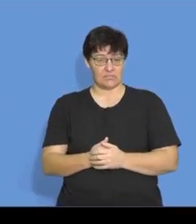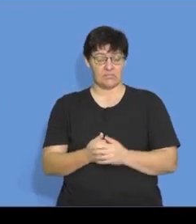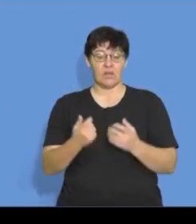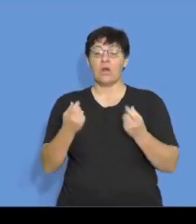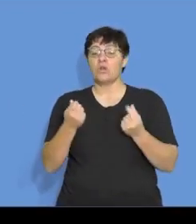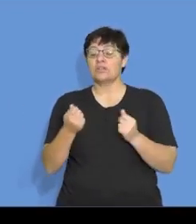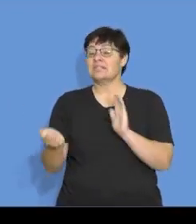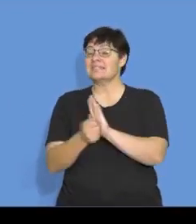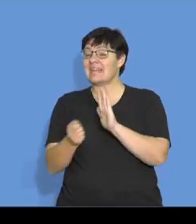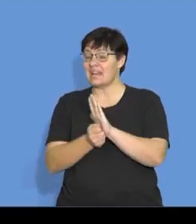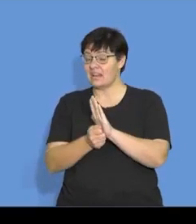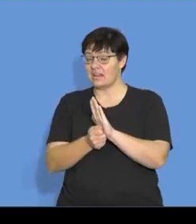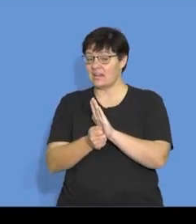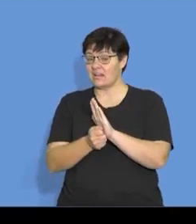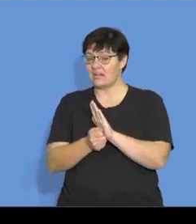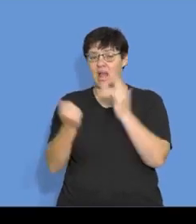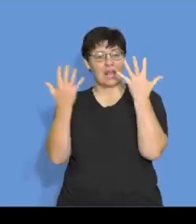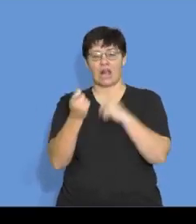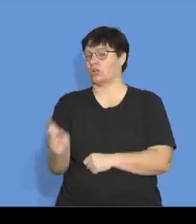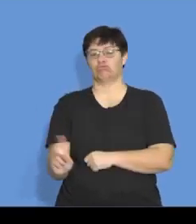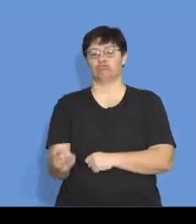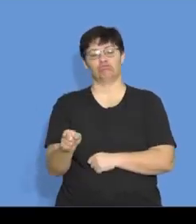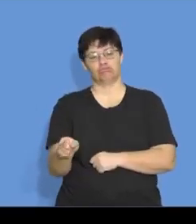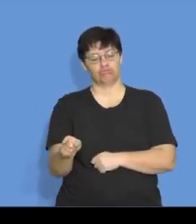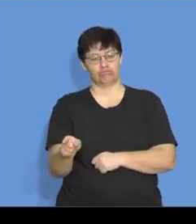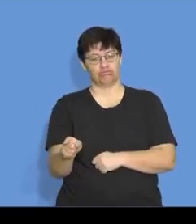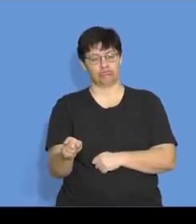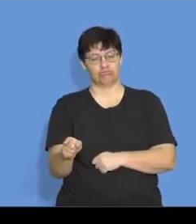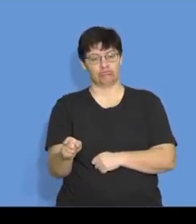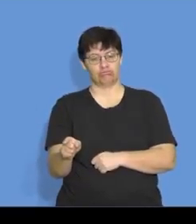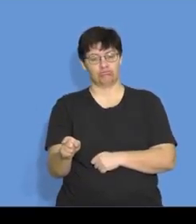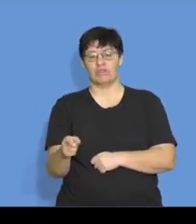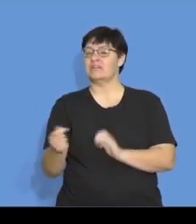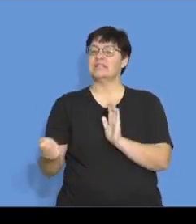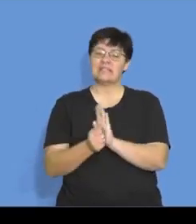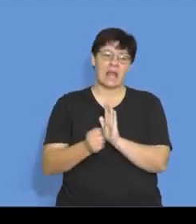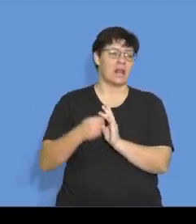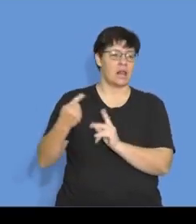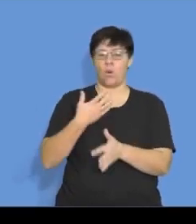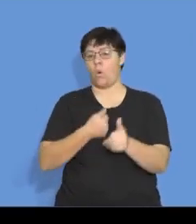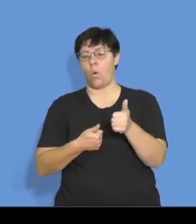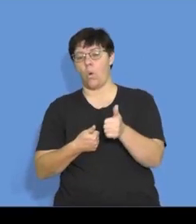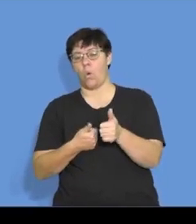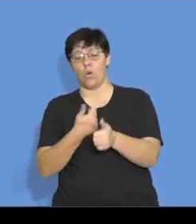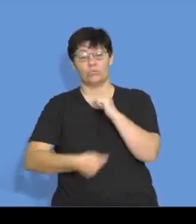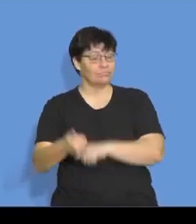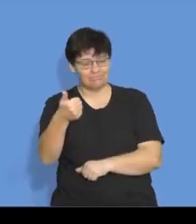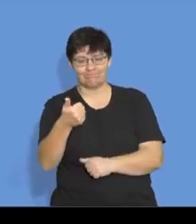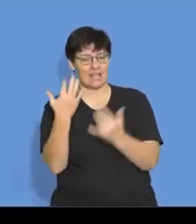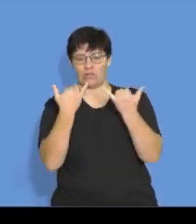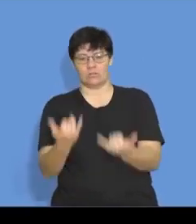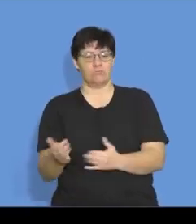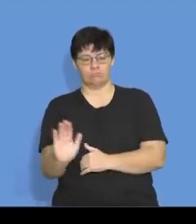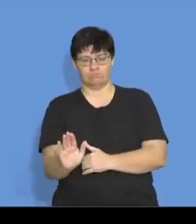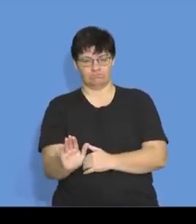sales is not calculated with every sale or return. In order to